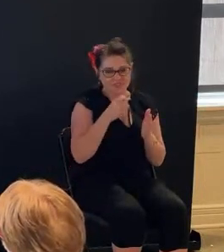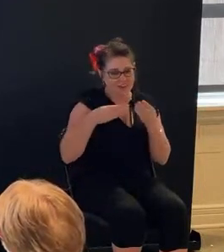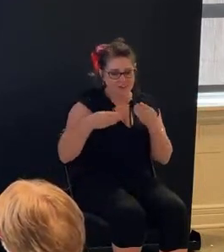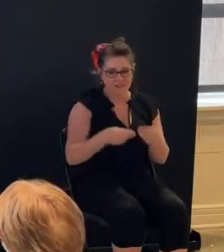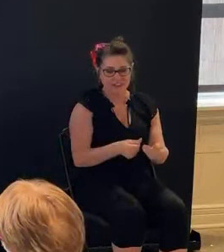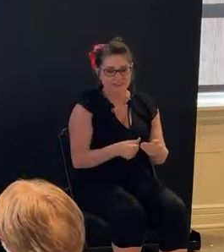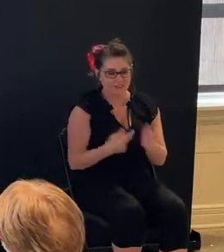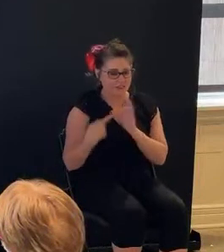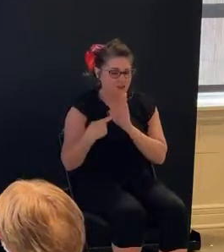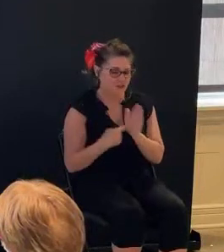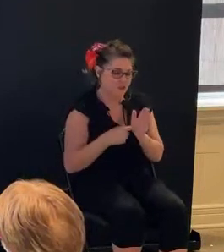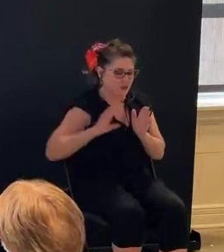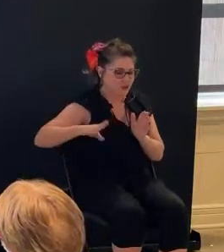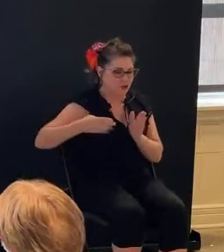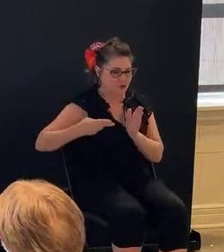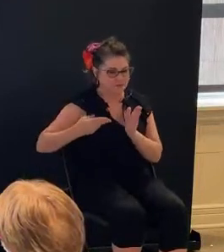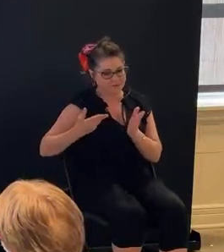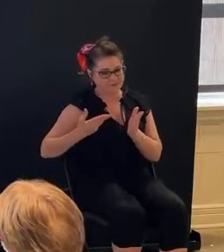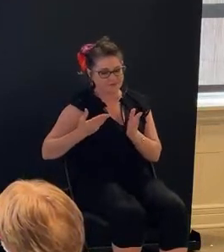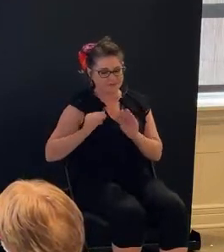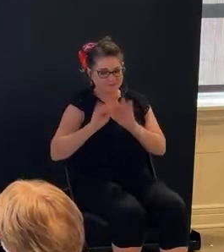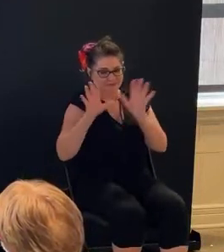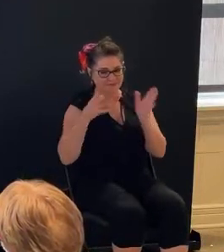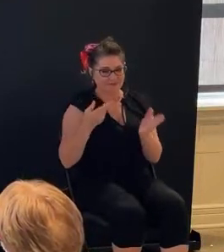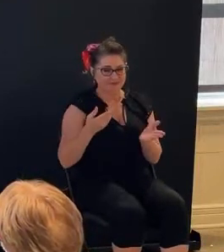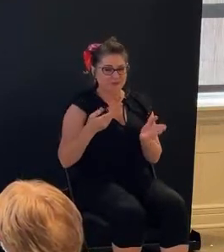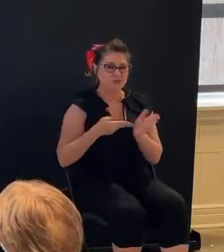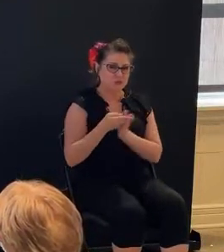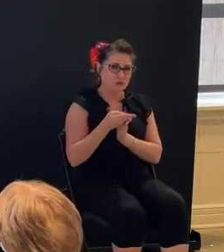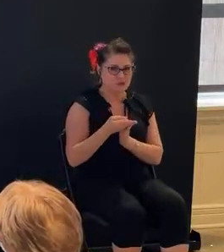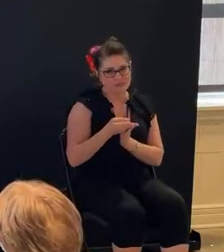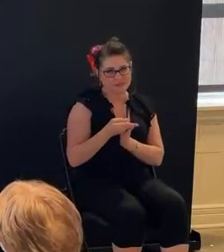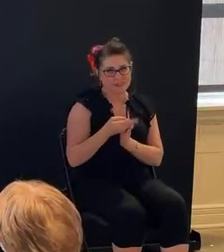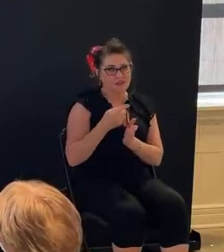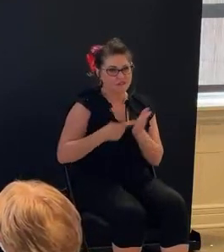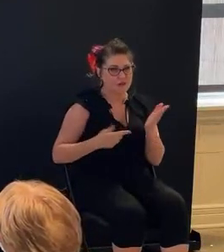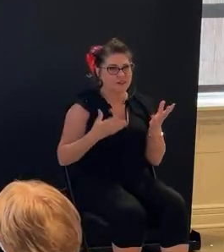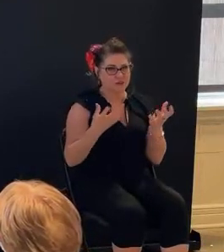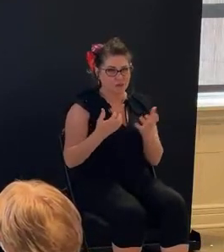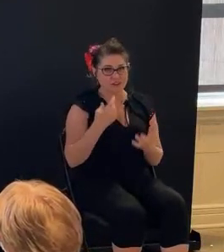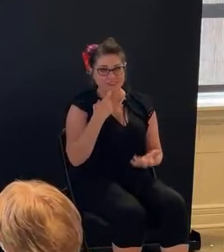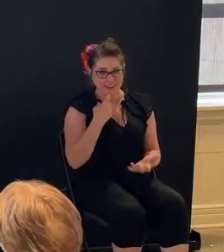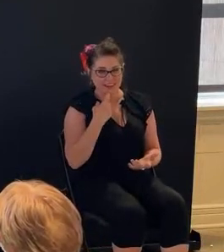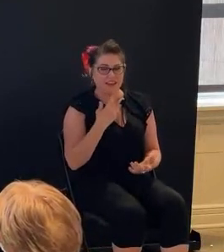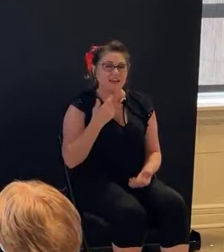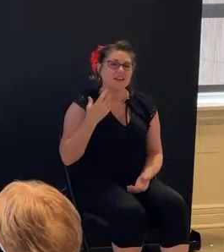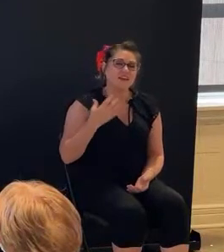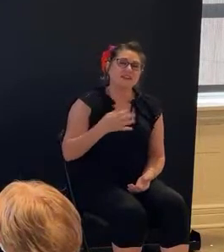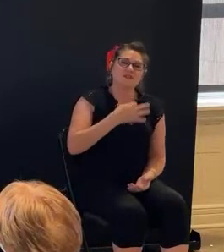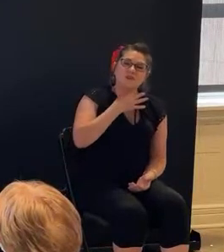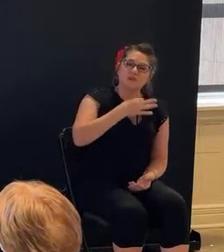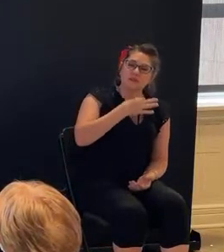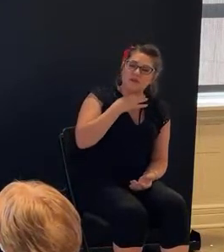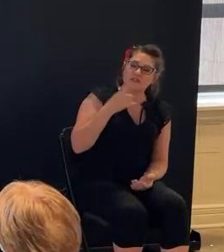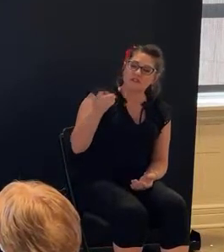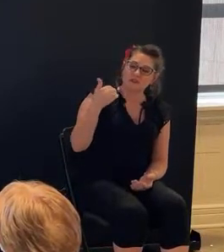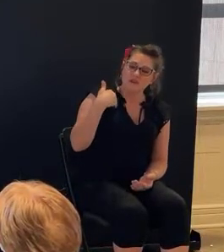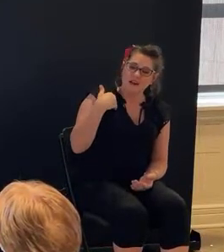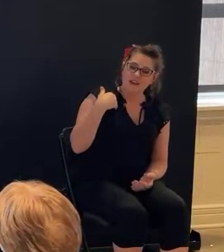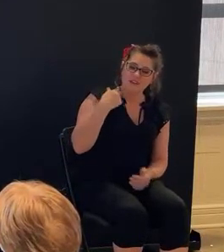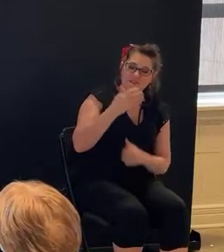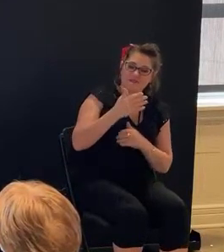truth of what you're trying to convey. So do you have any sort of philosophies about how